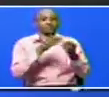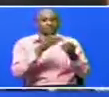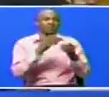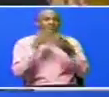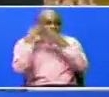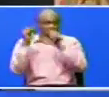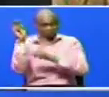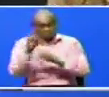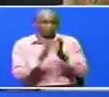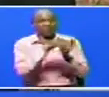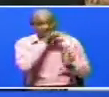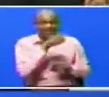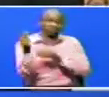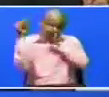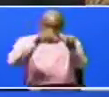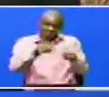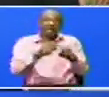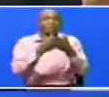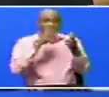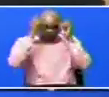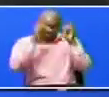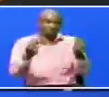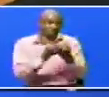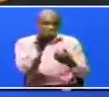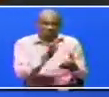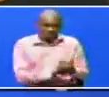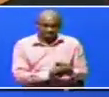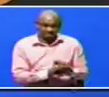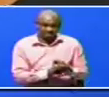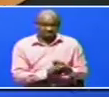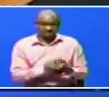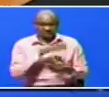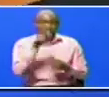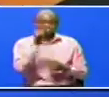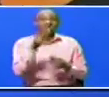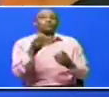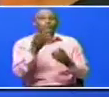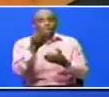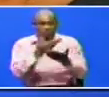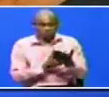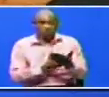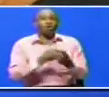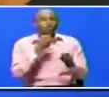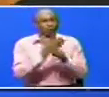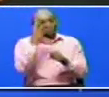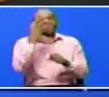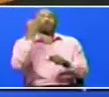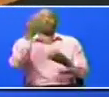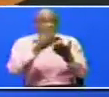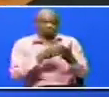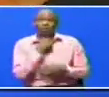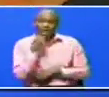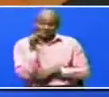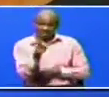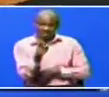election, to be available before any decision would be taken in as far as those forms were concerned. There were about 14 or so forms that we were expecting. Mm-hmm.